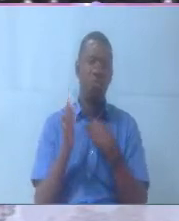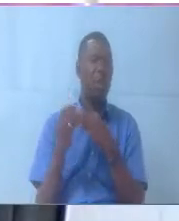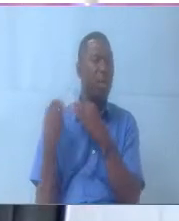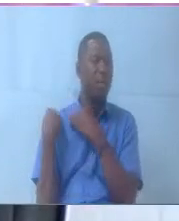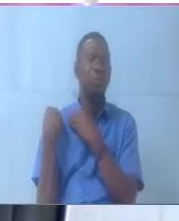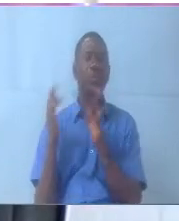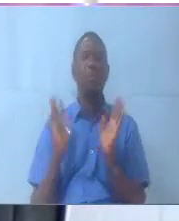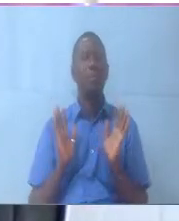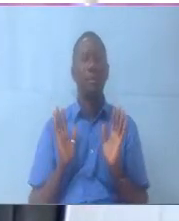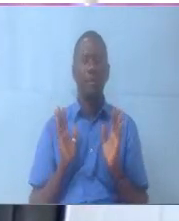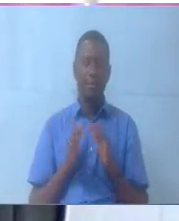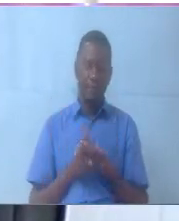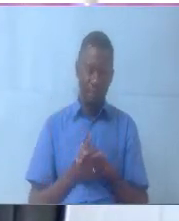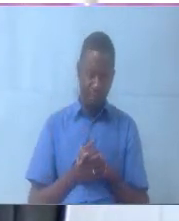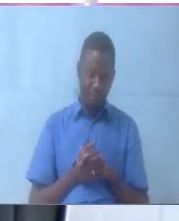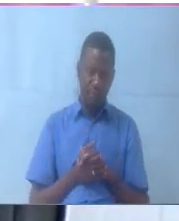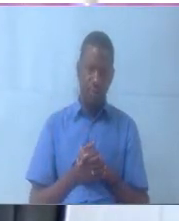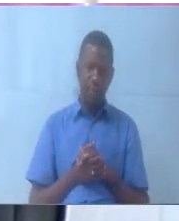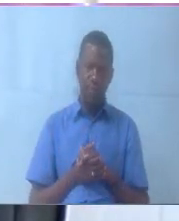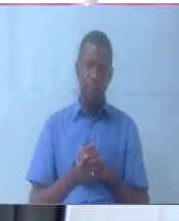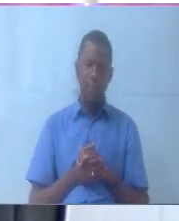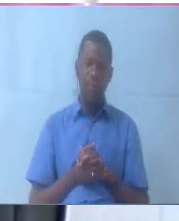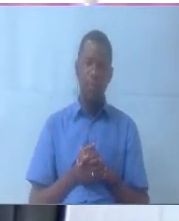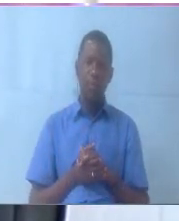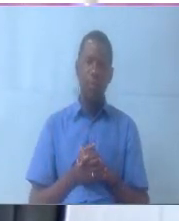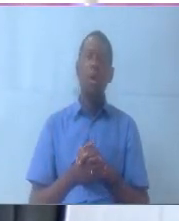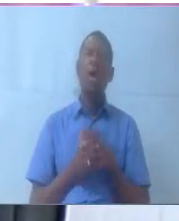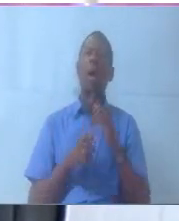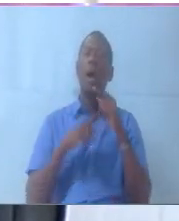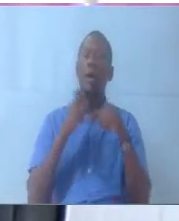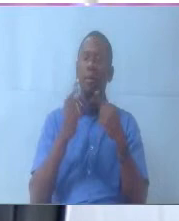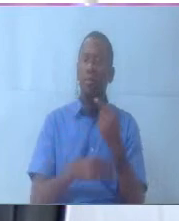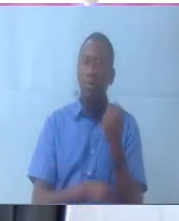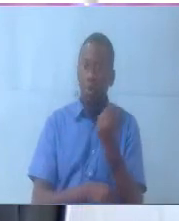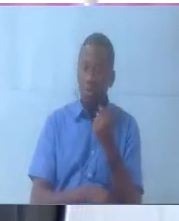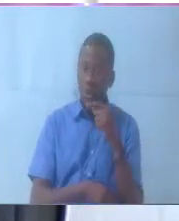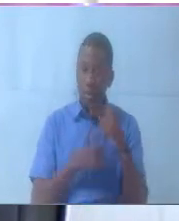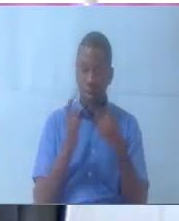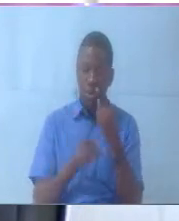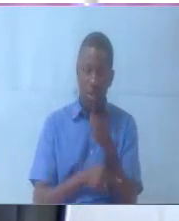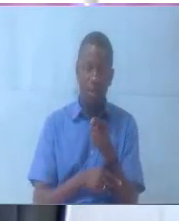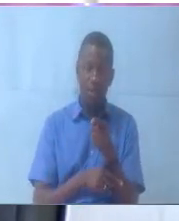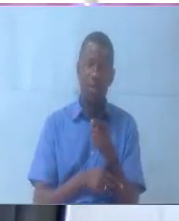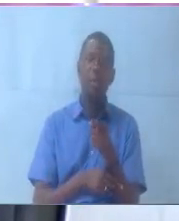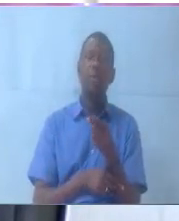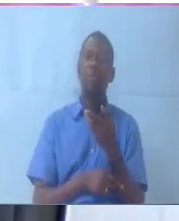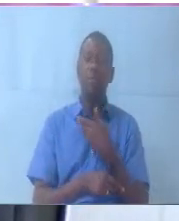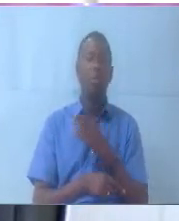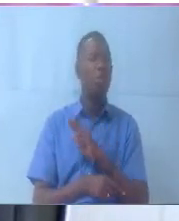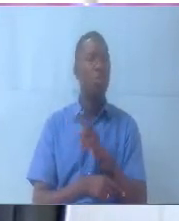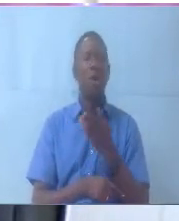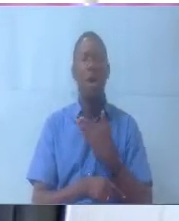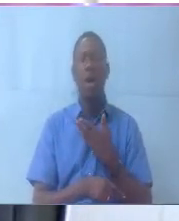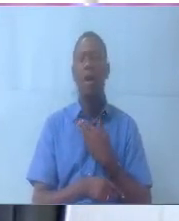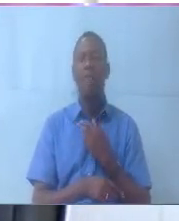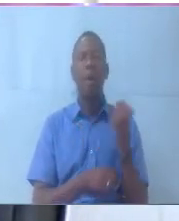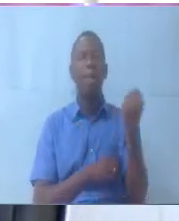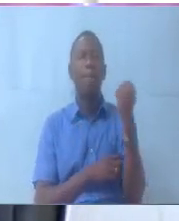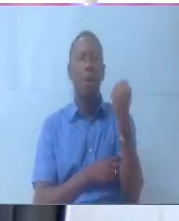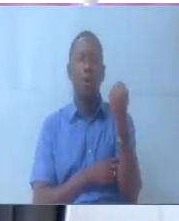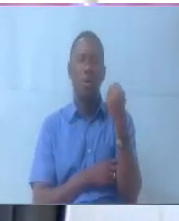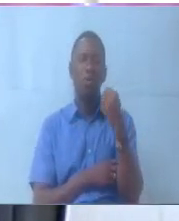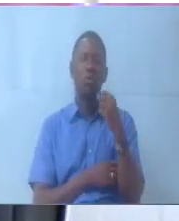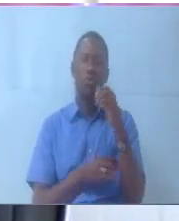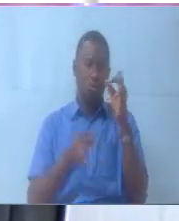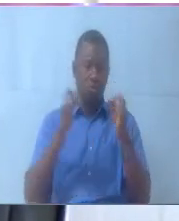jang And because of that, wo kamala I lack jurisdiction. woto kango tente bulu wala sembo